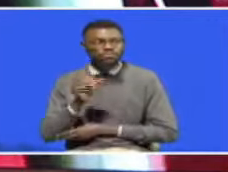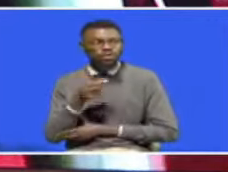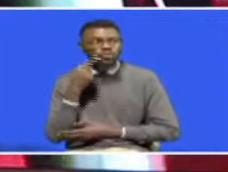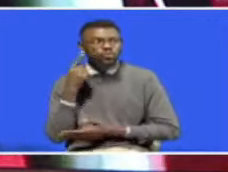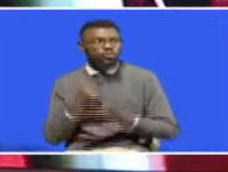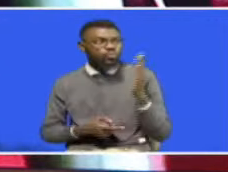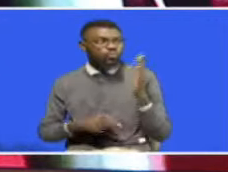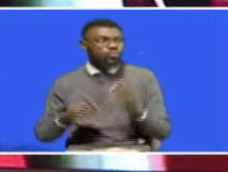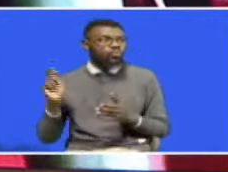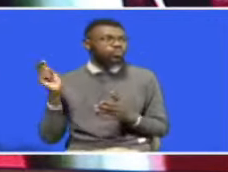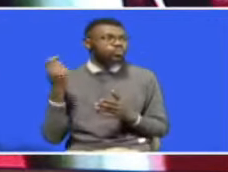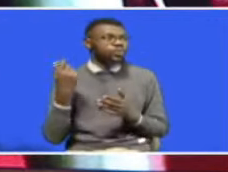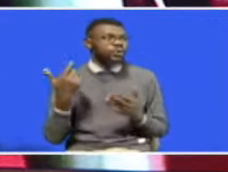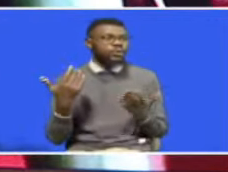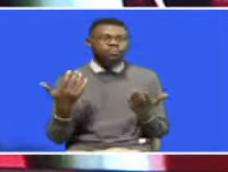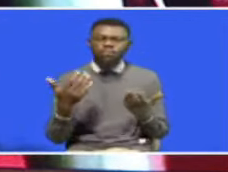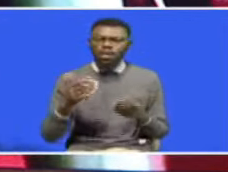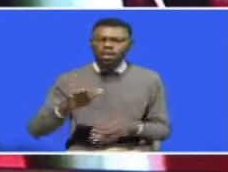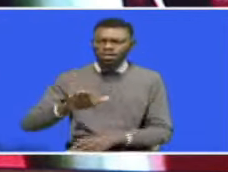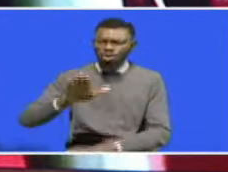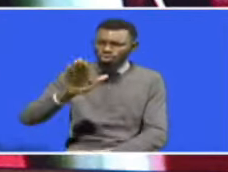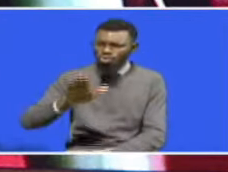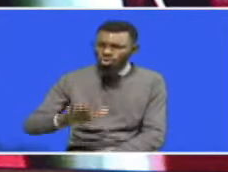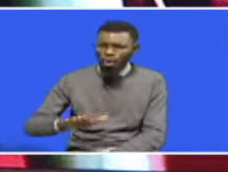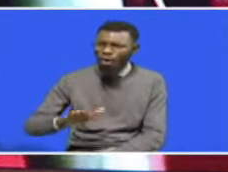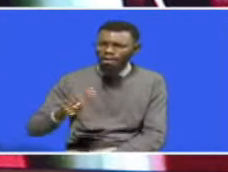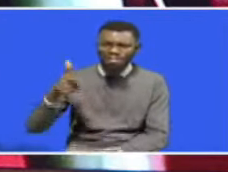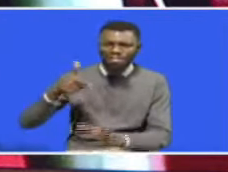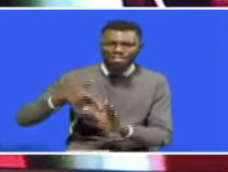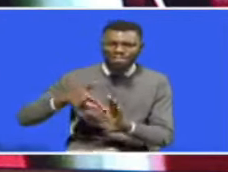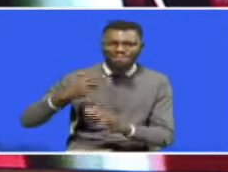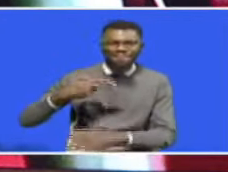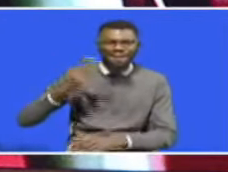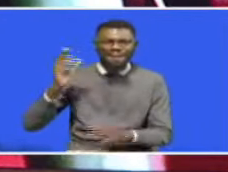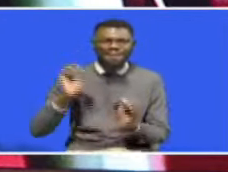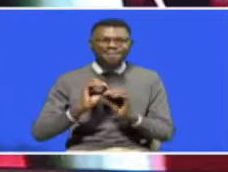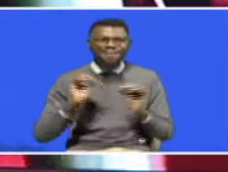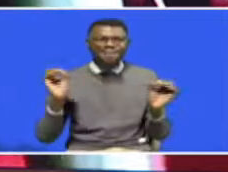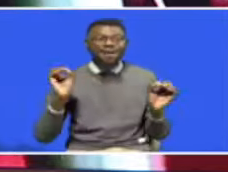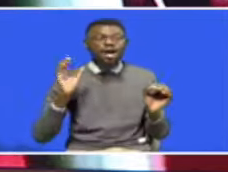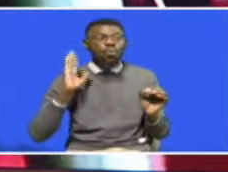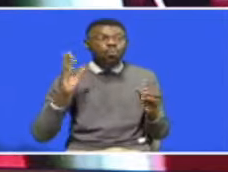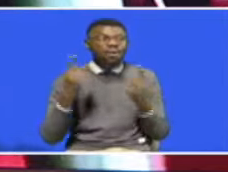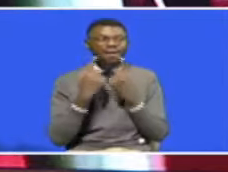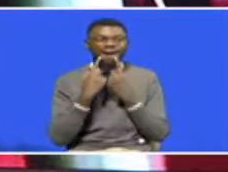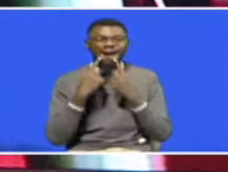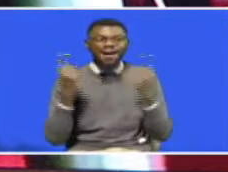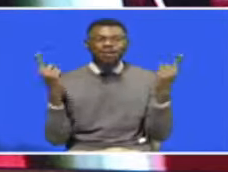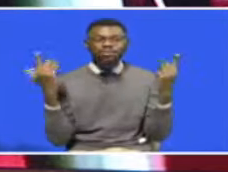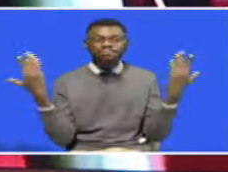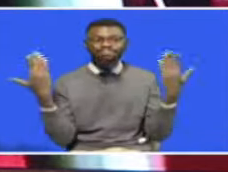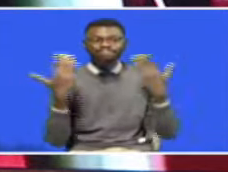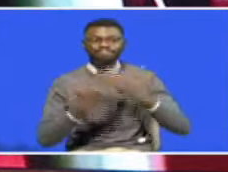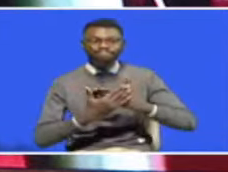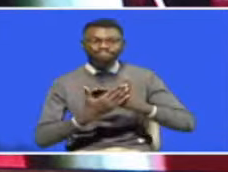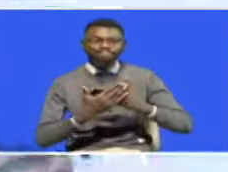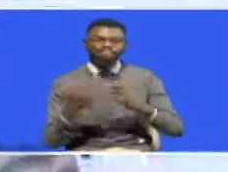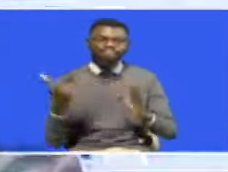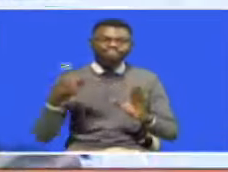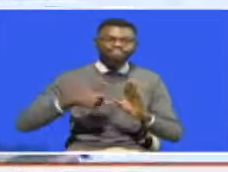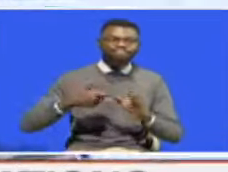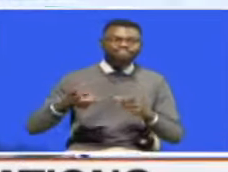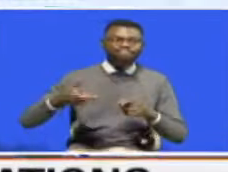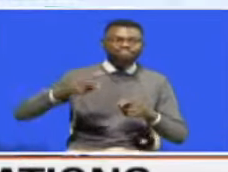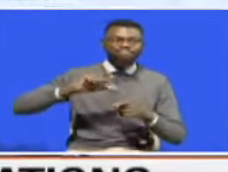Kenya has had the lowest prices. The prices are expected to be announced by the regulator later tonight.